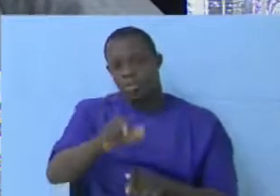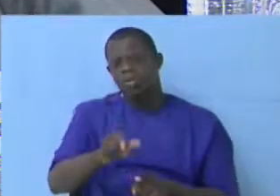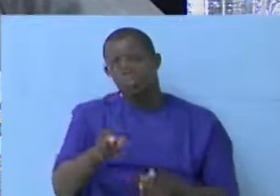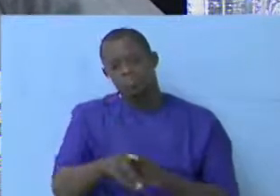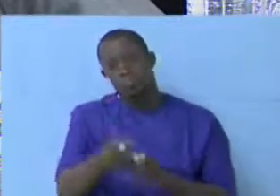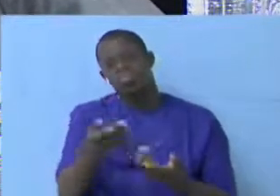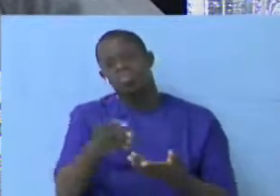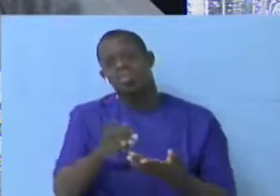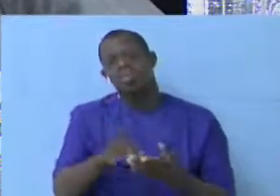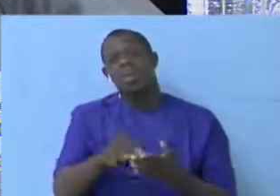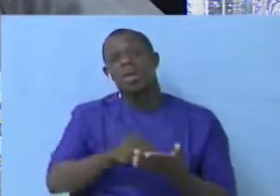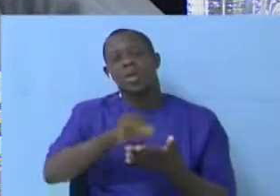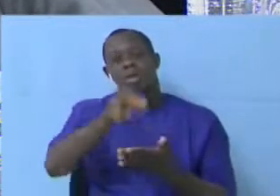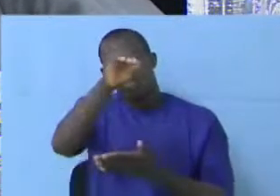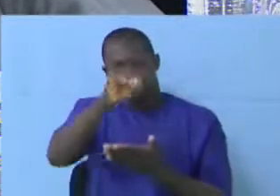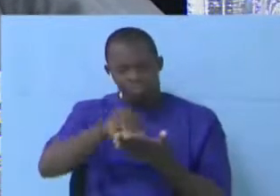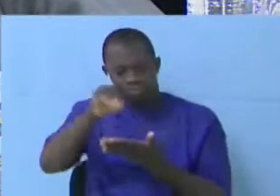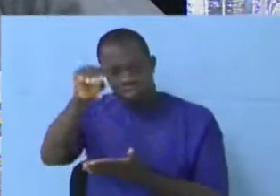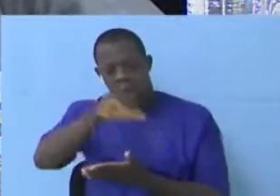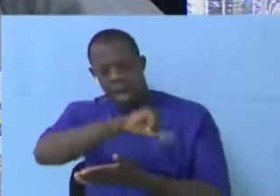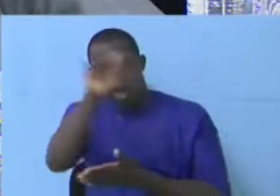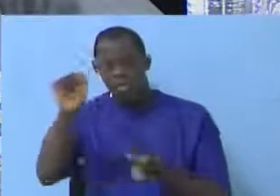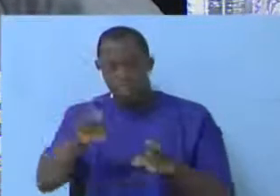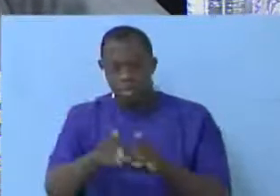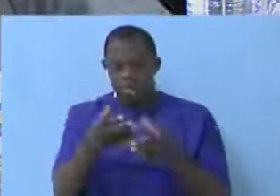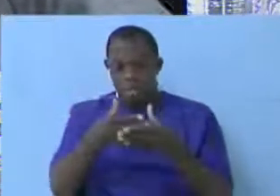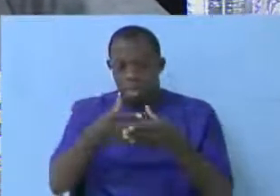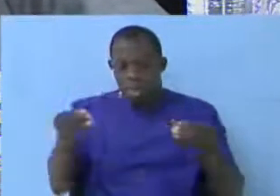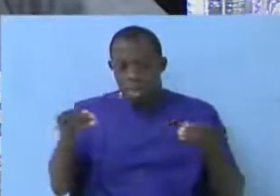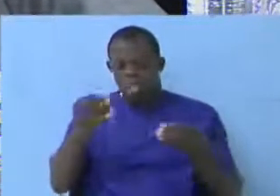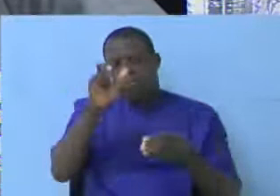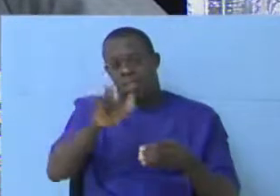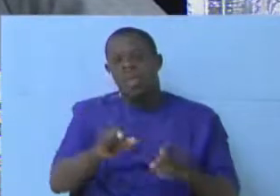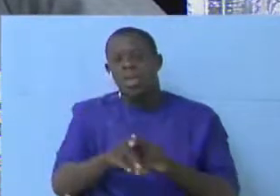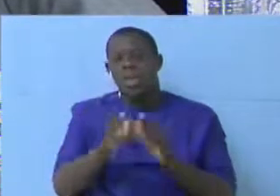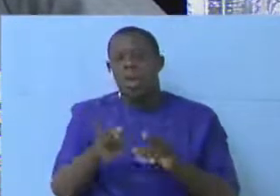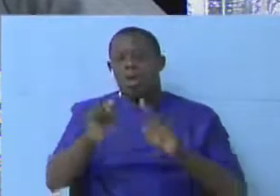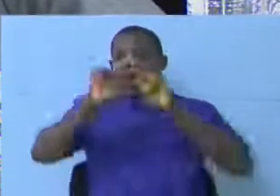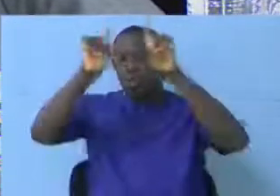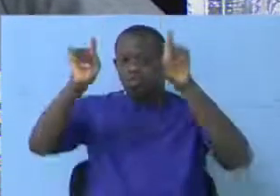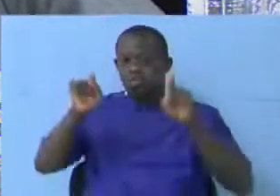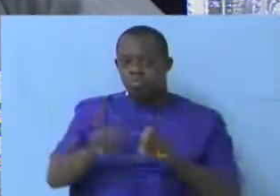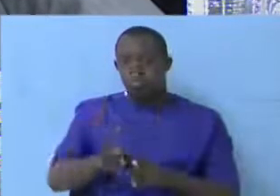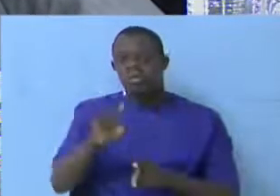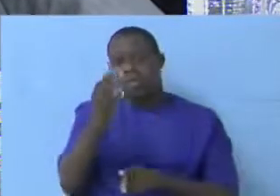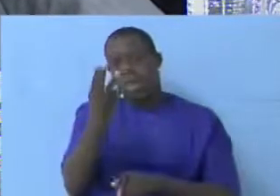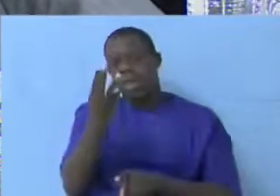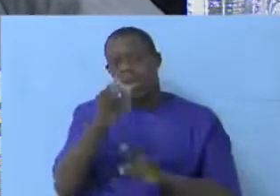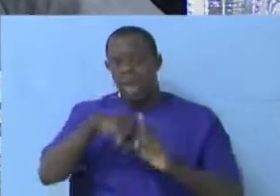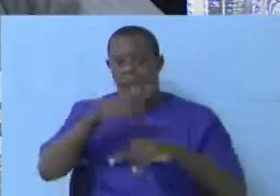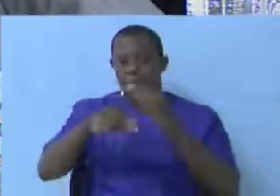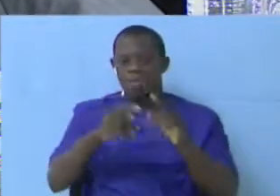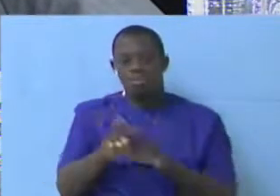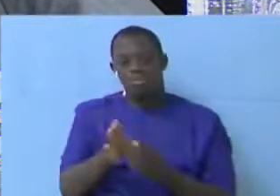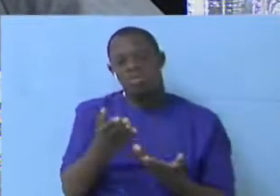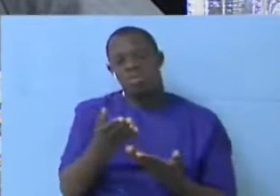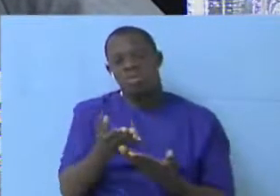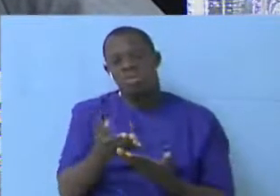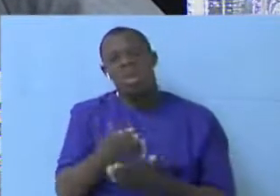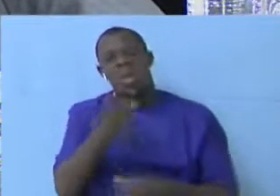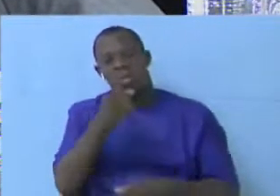Yes. Bombarde is the only one in that box. Yeah. Fine. We go to box 3, the alleged murder of the